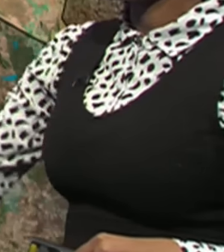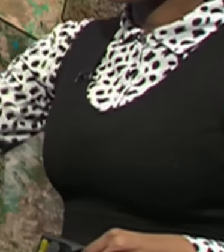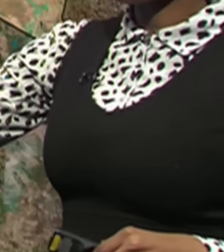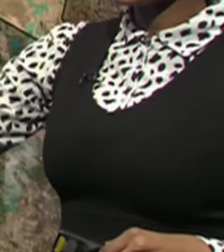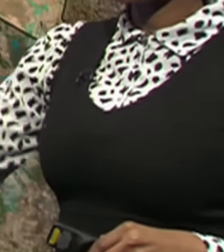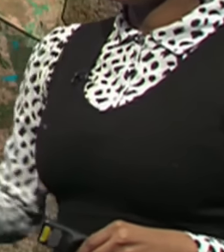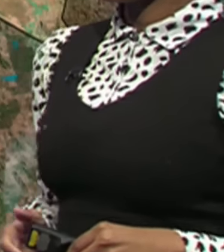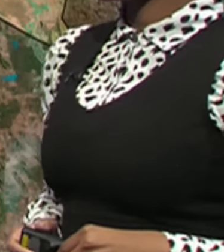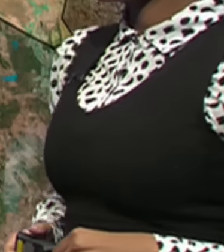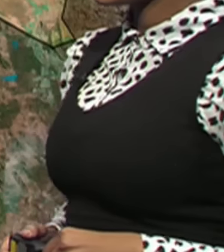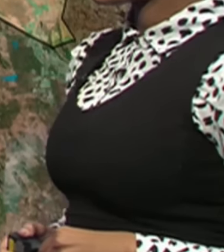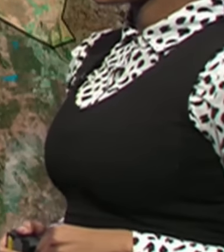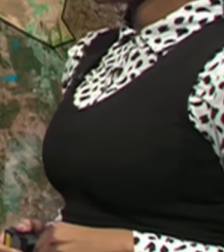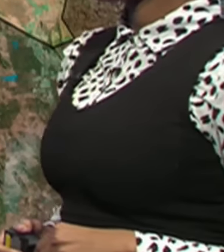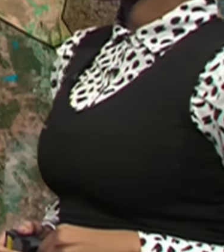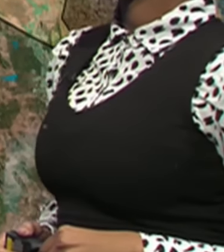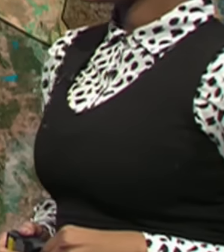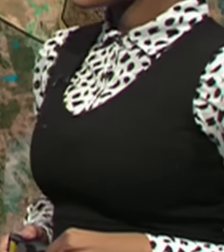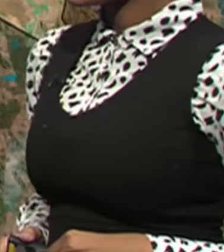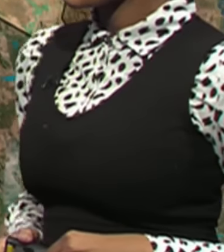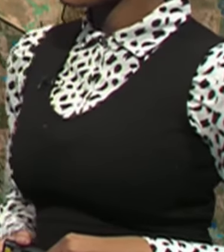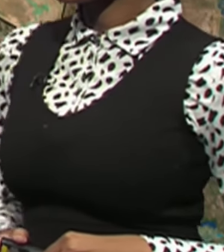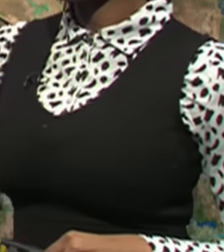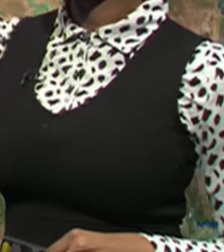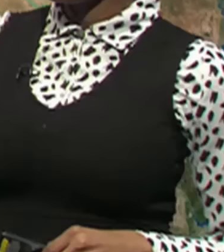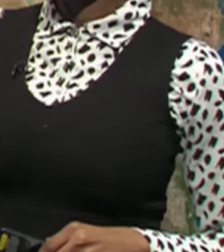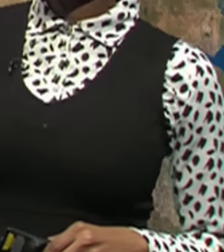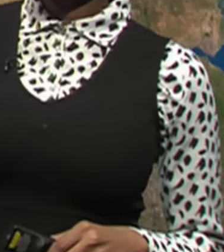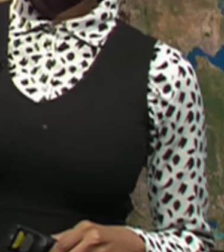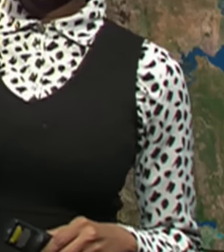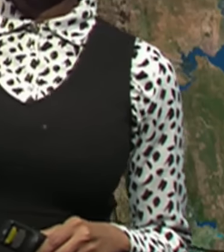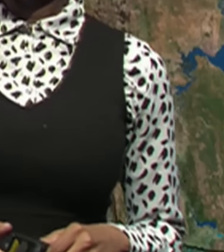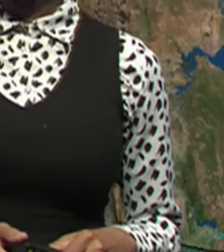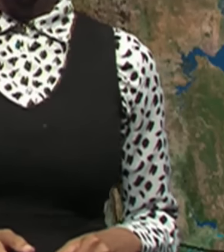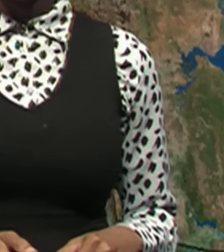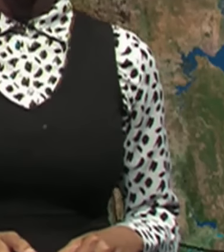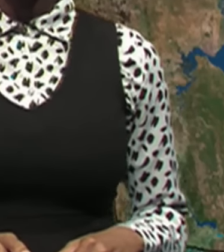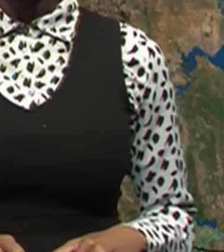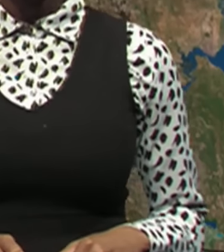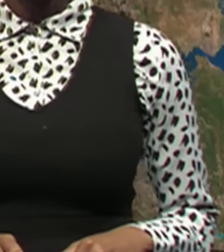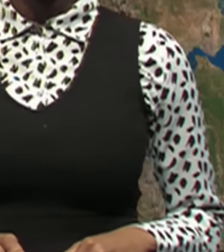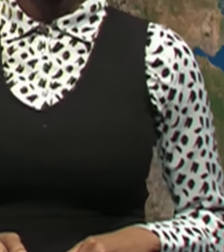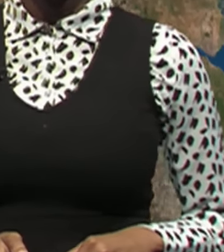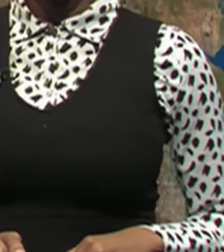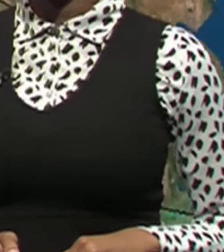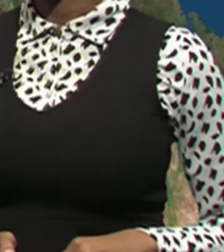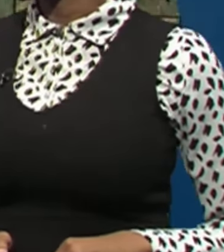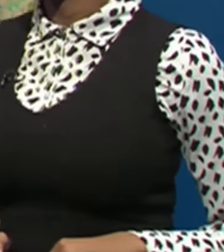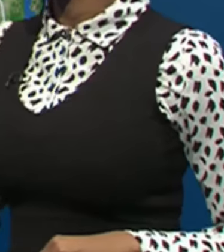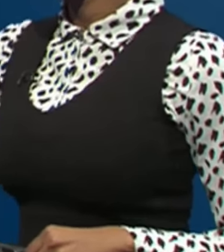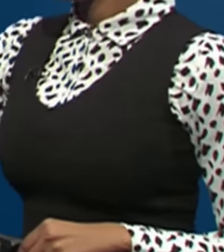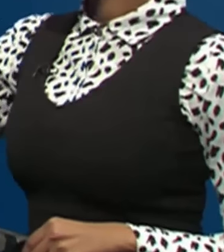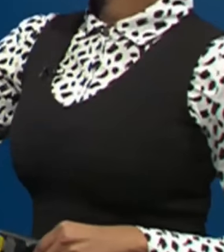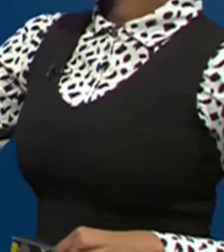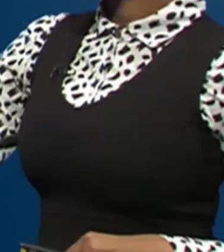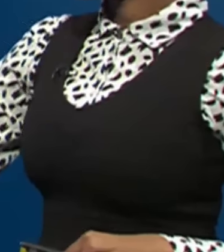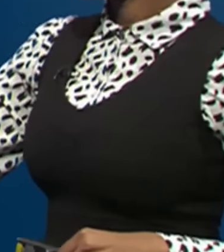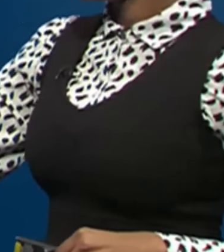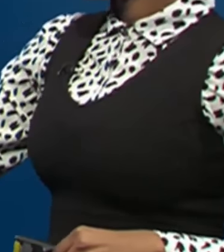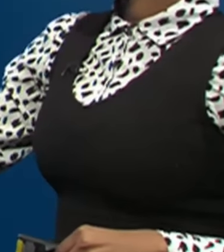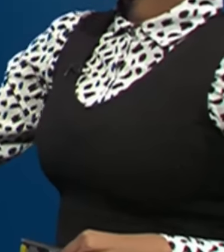nna le pula Carolina ka digata di le 14 go ya go di le 30 Middelburg ka digata di le 15 go ya go di le 28